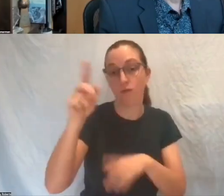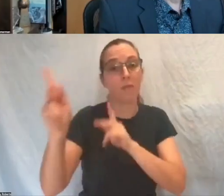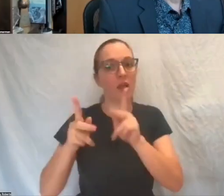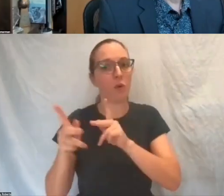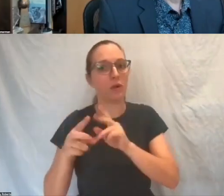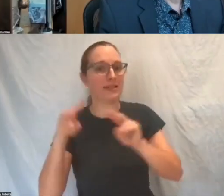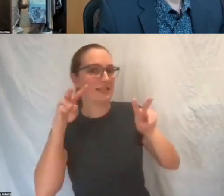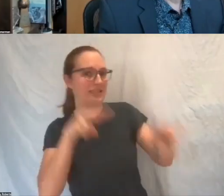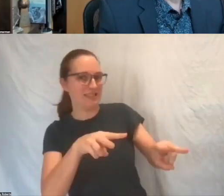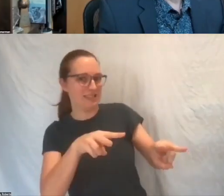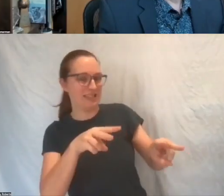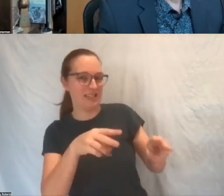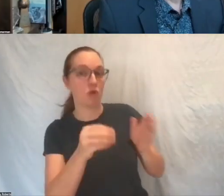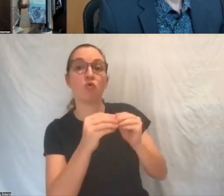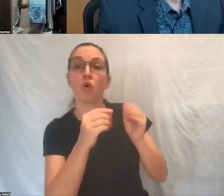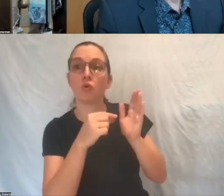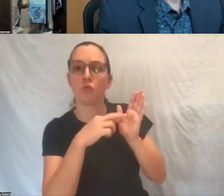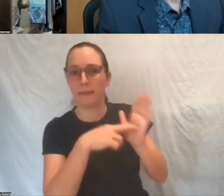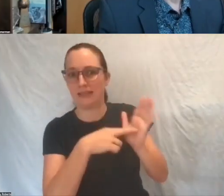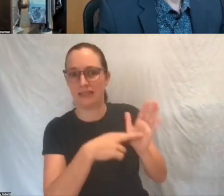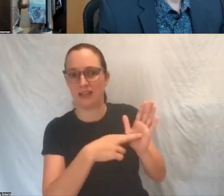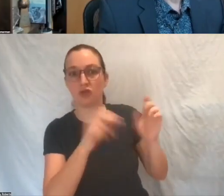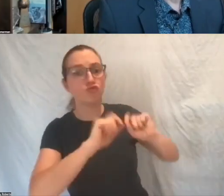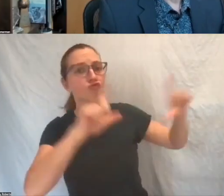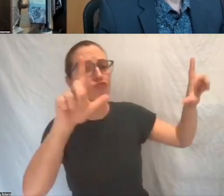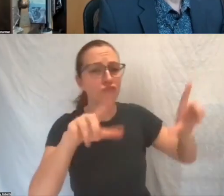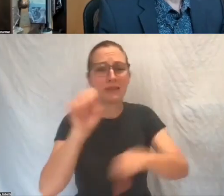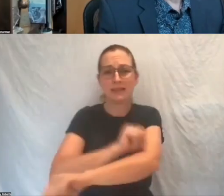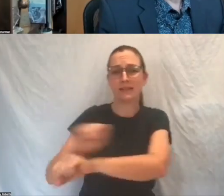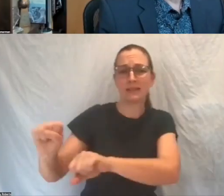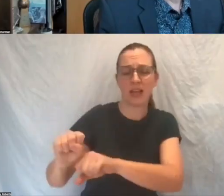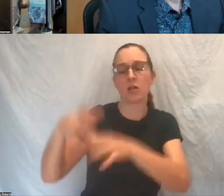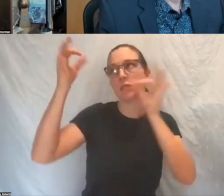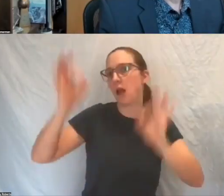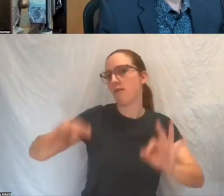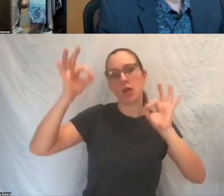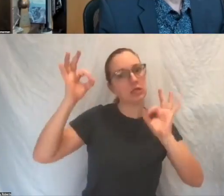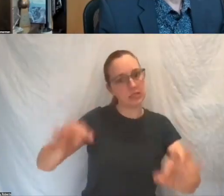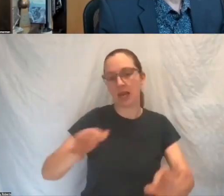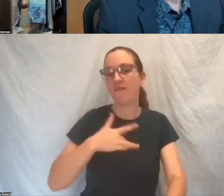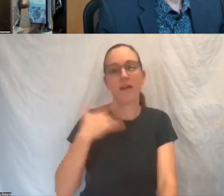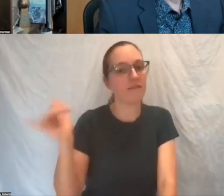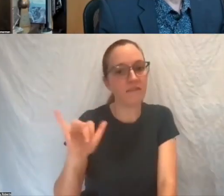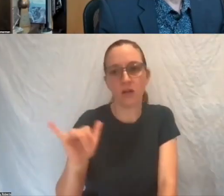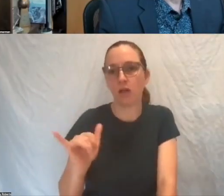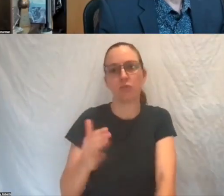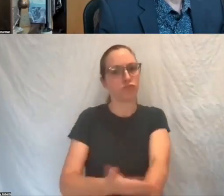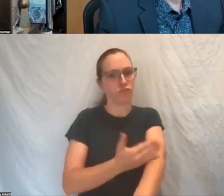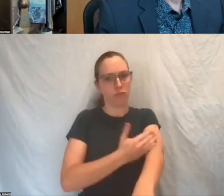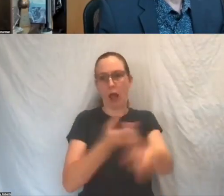more representation on screen and on stage. I definitely feel like there has been strides, and I